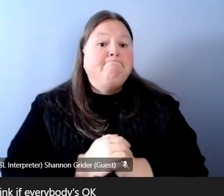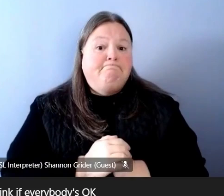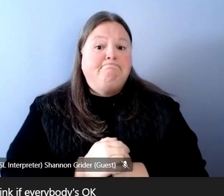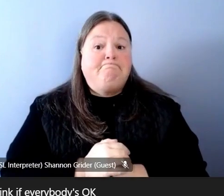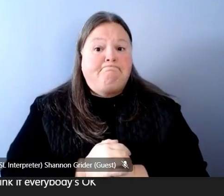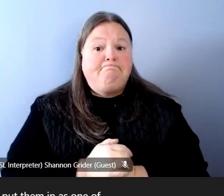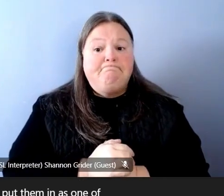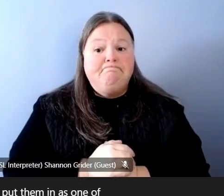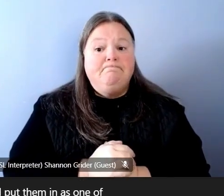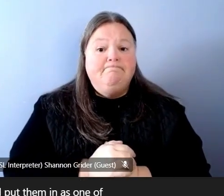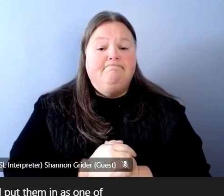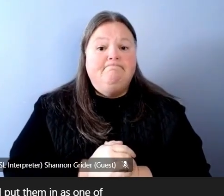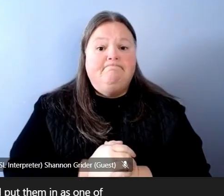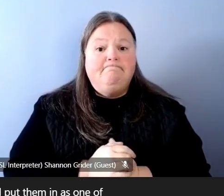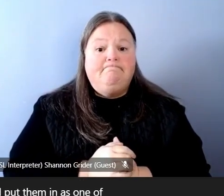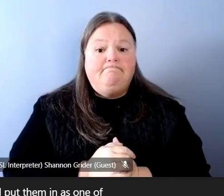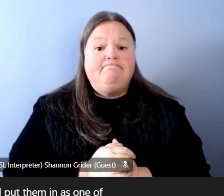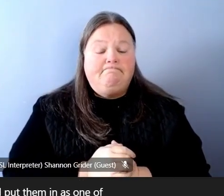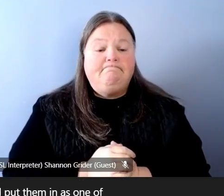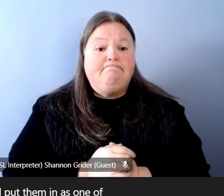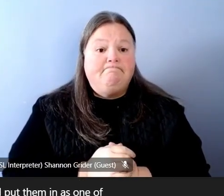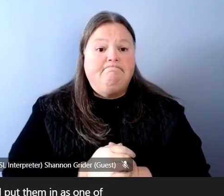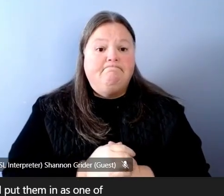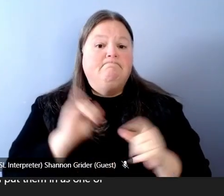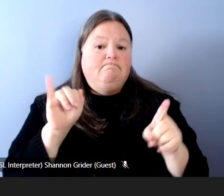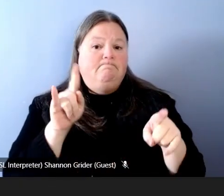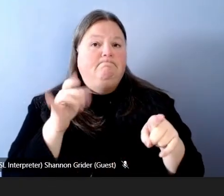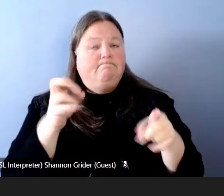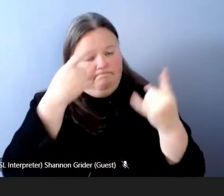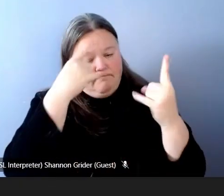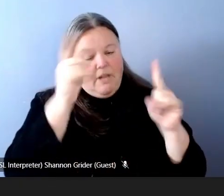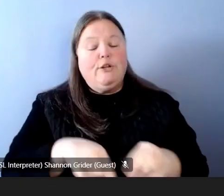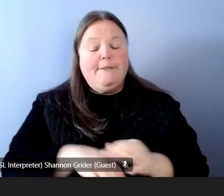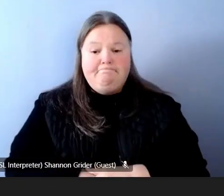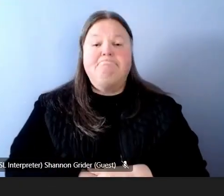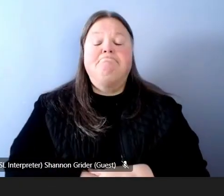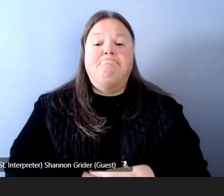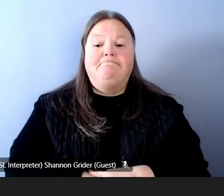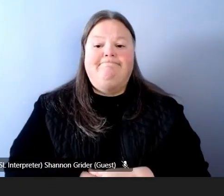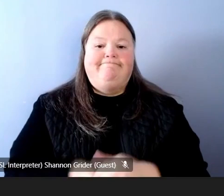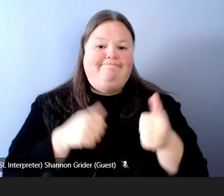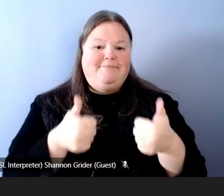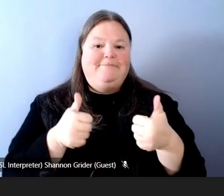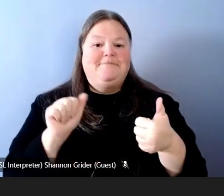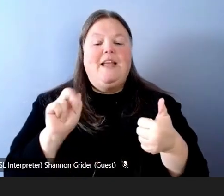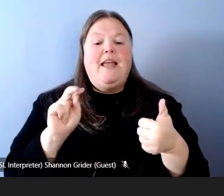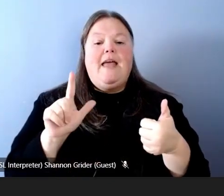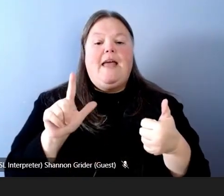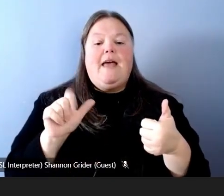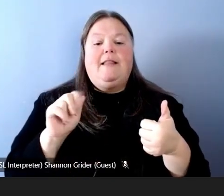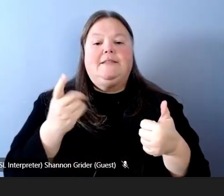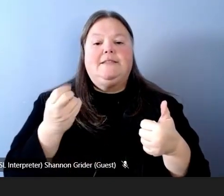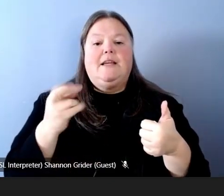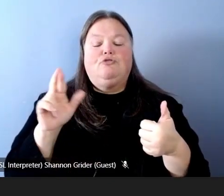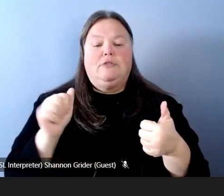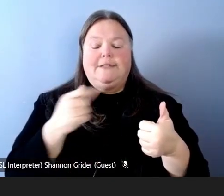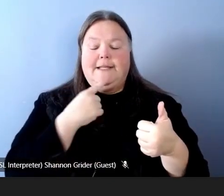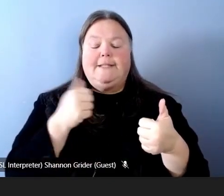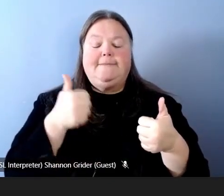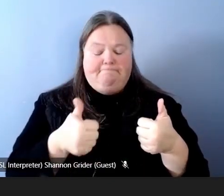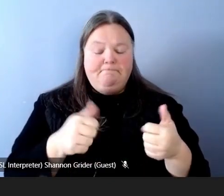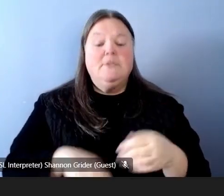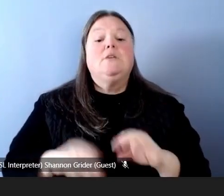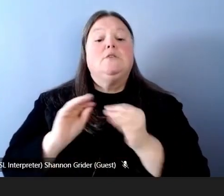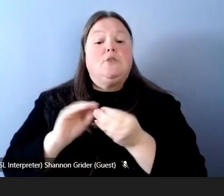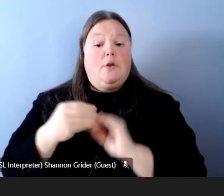top 3. Mm-hmm. I agree. Cool. So with 4 chosen, we have